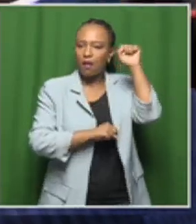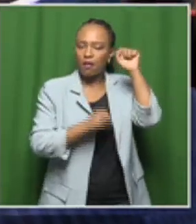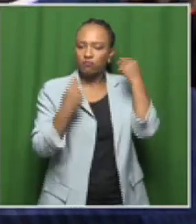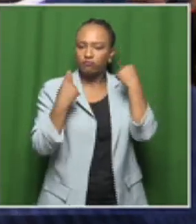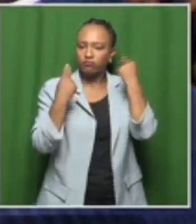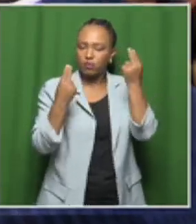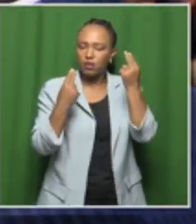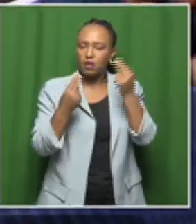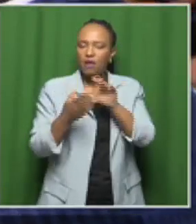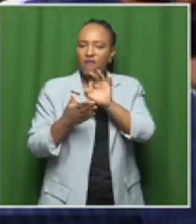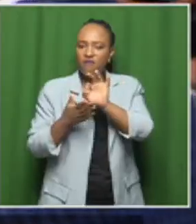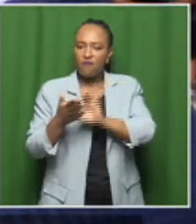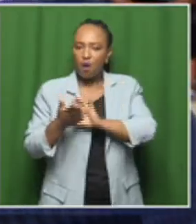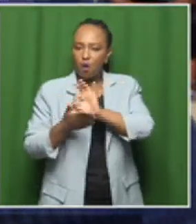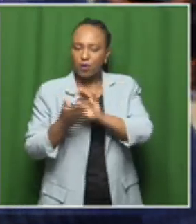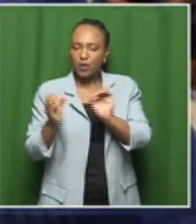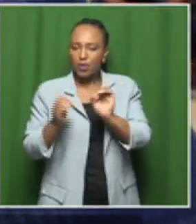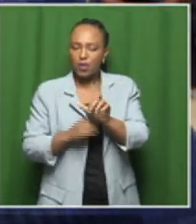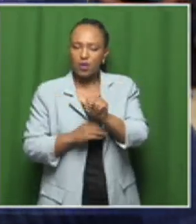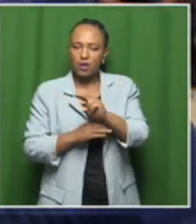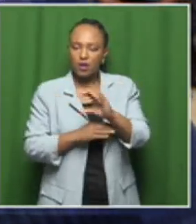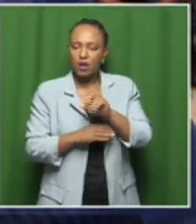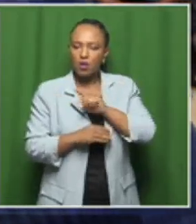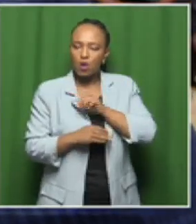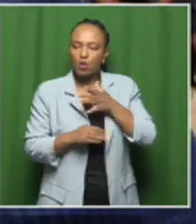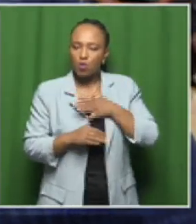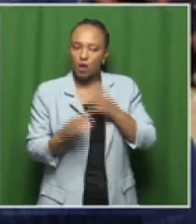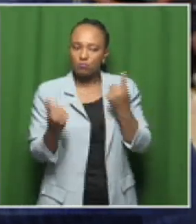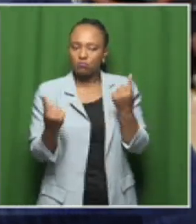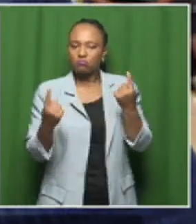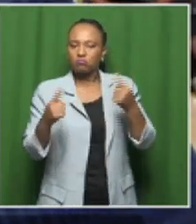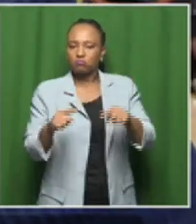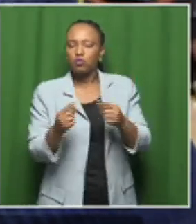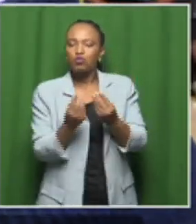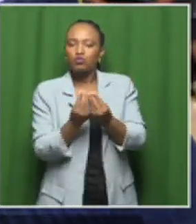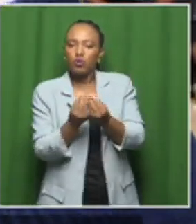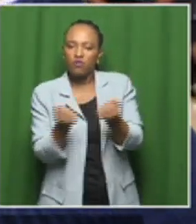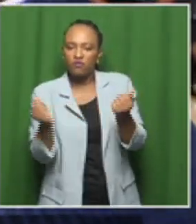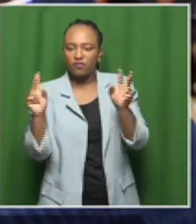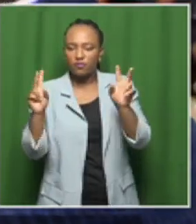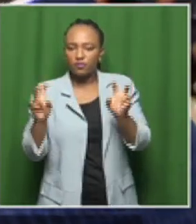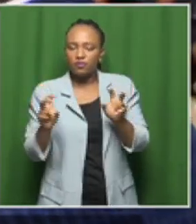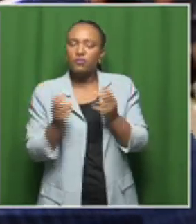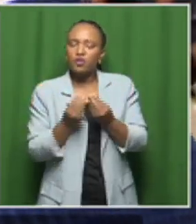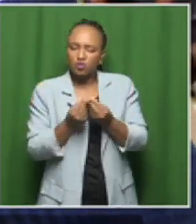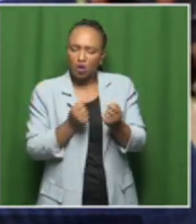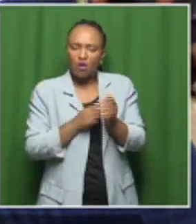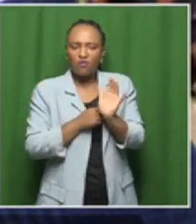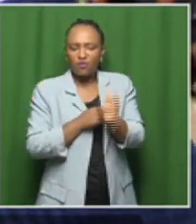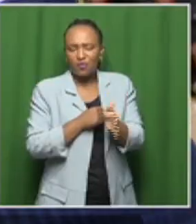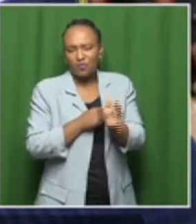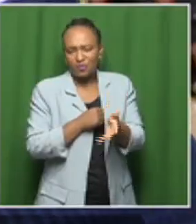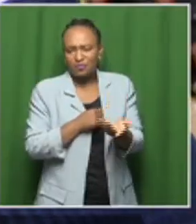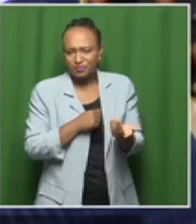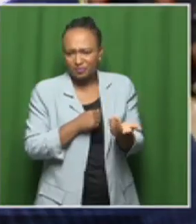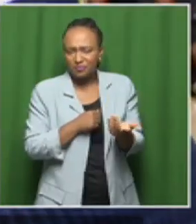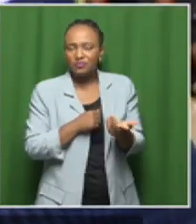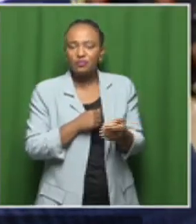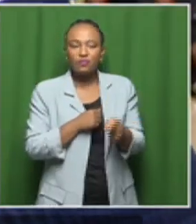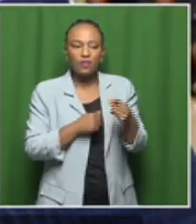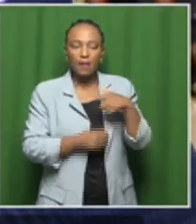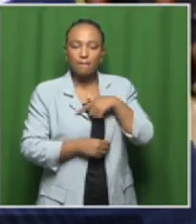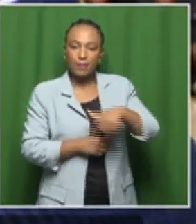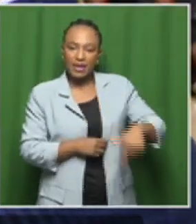the ANC, simply because you wanted us to address certain issues. So we are going to address those issues, and the President will